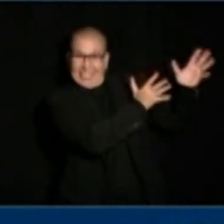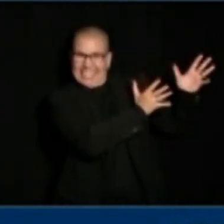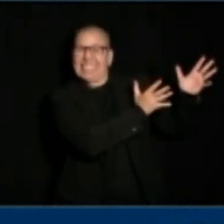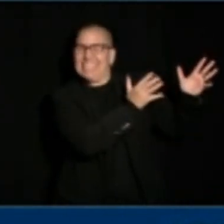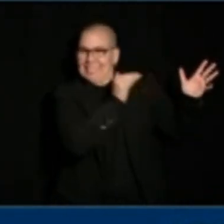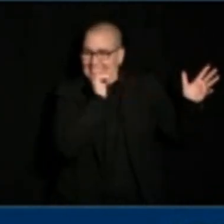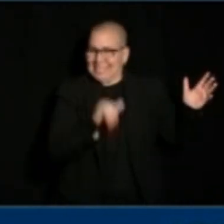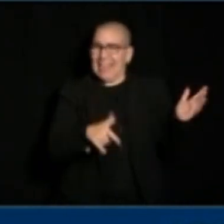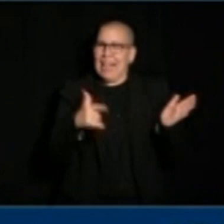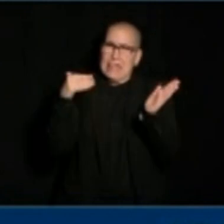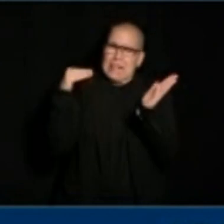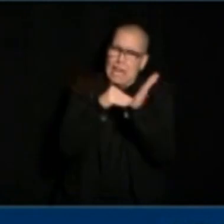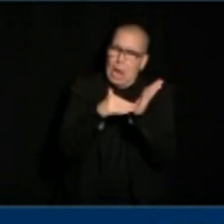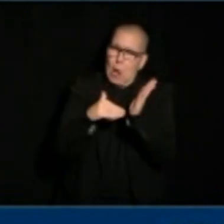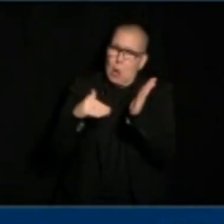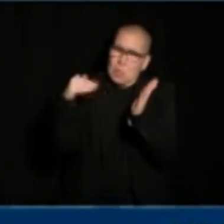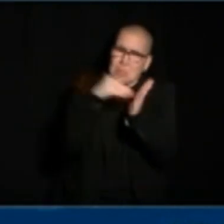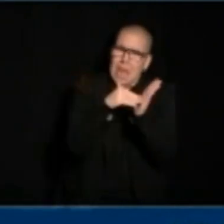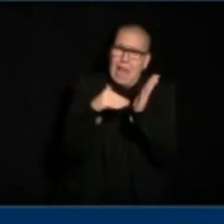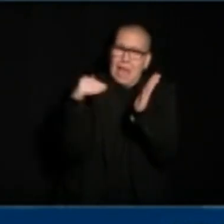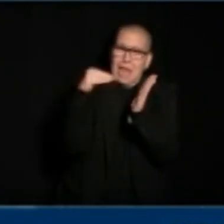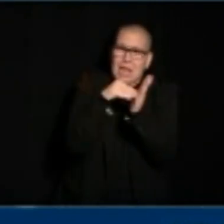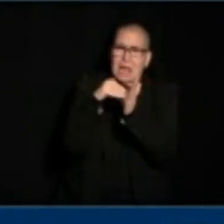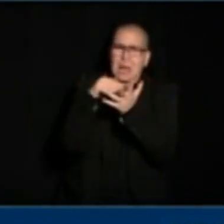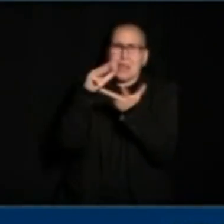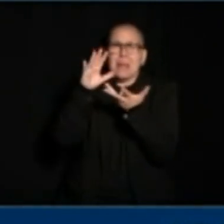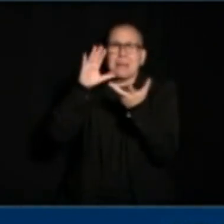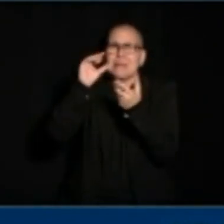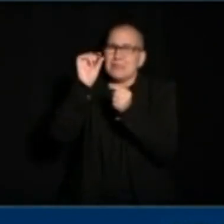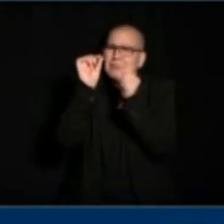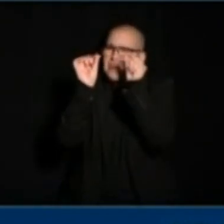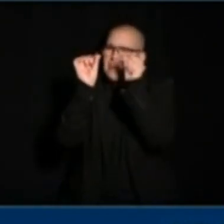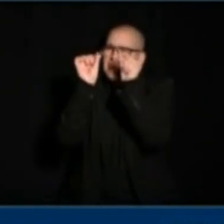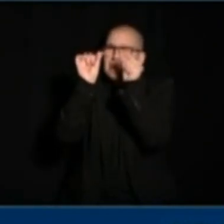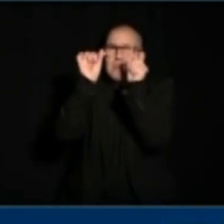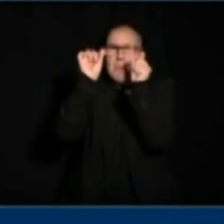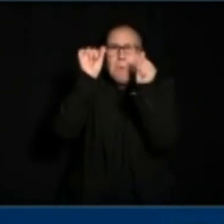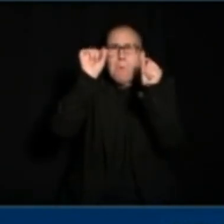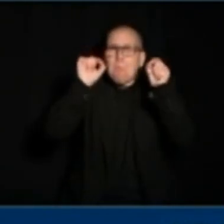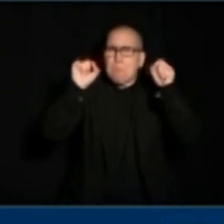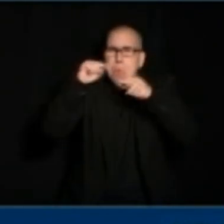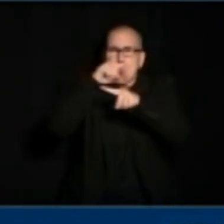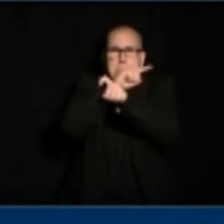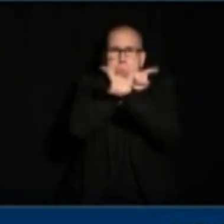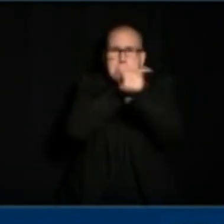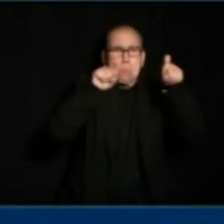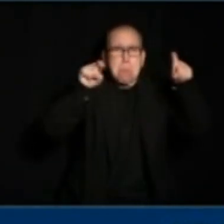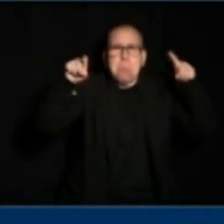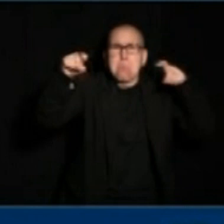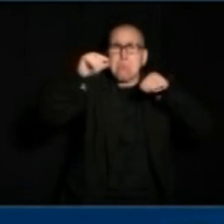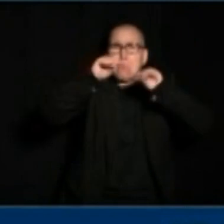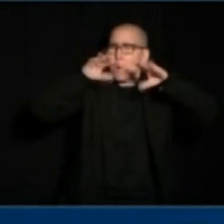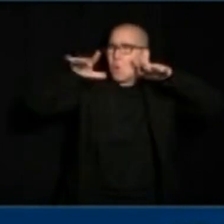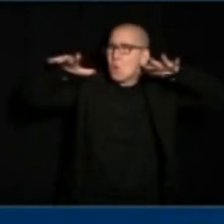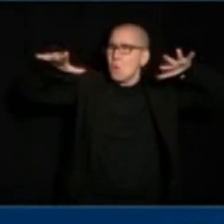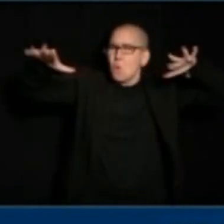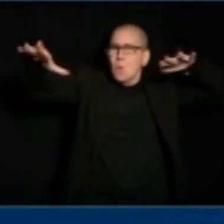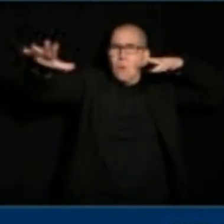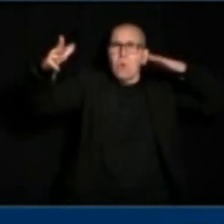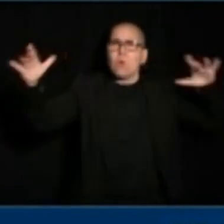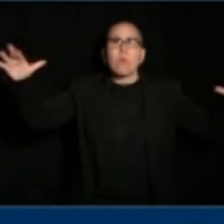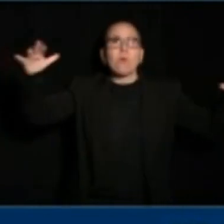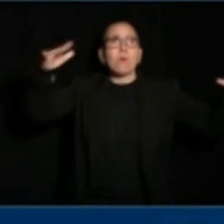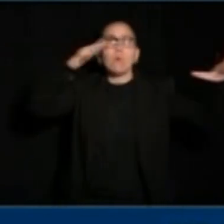thousands of micro spreader events that have got us in a situation where our healthcare systems are potentially could be